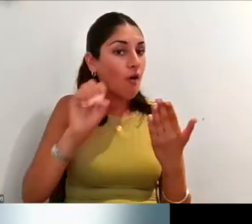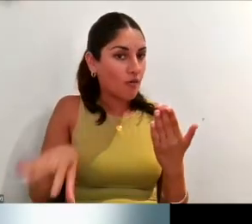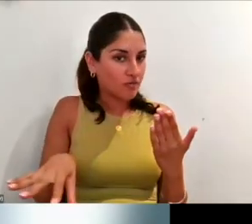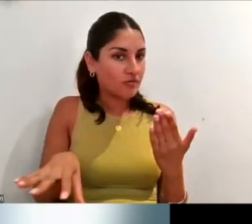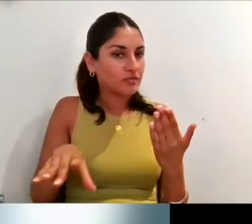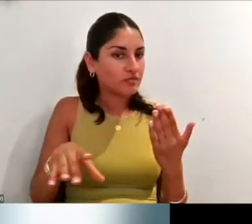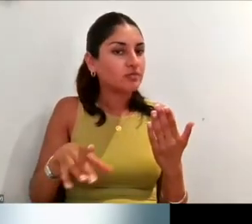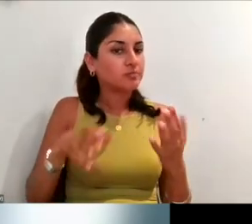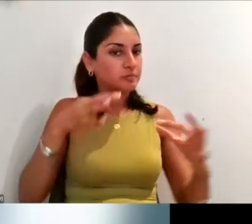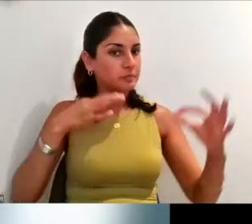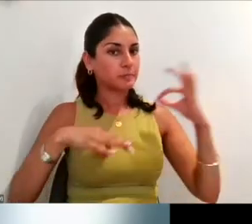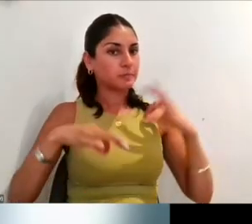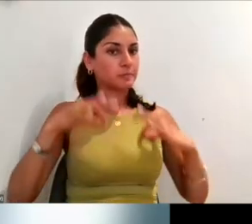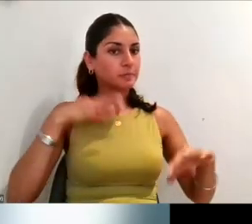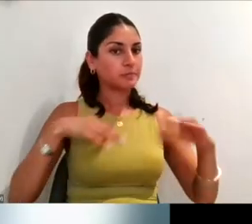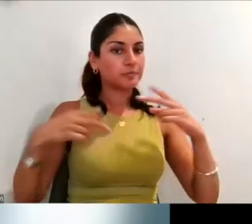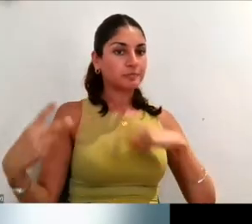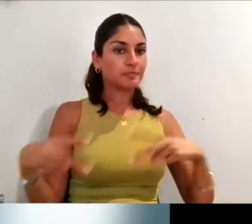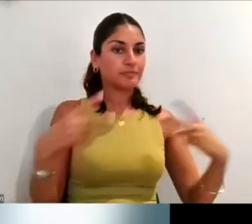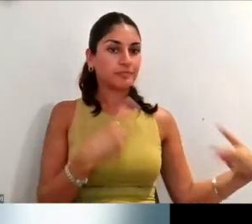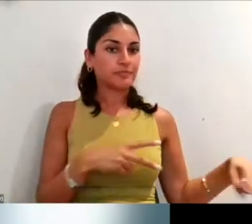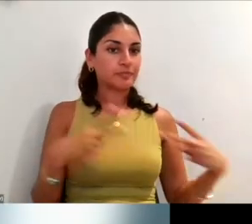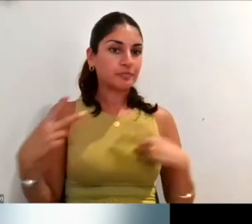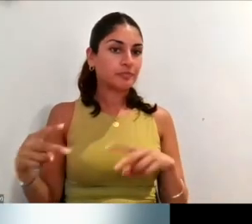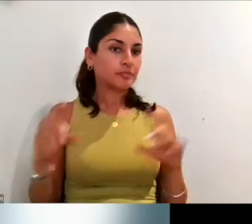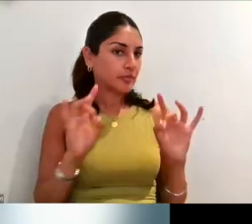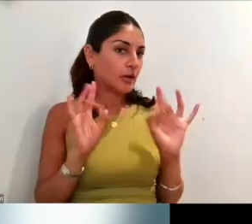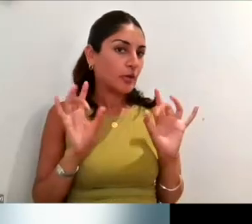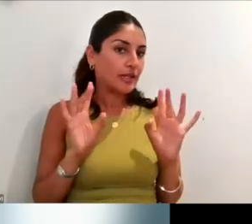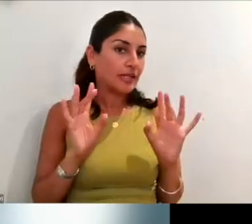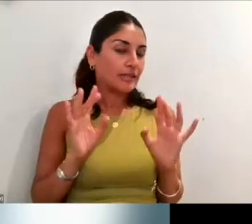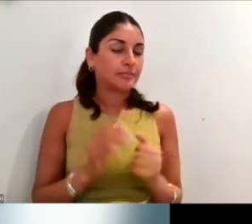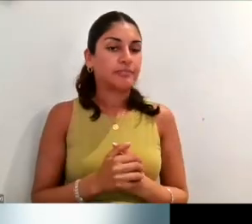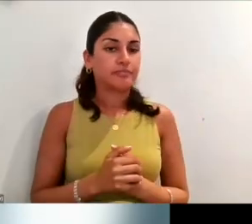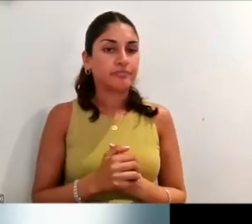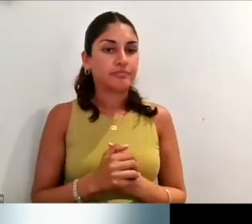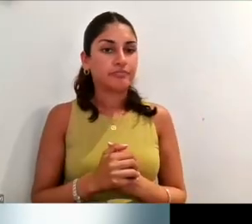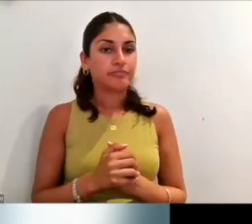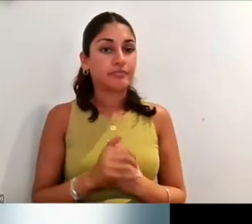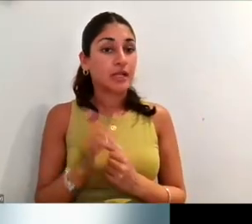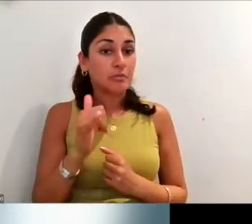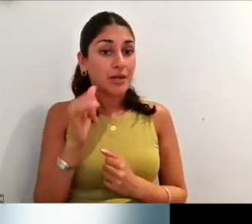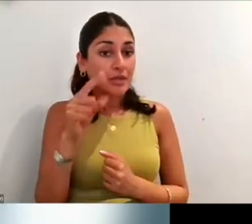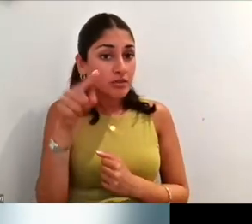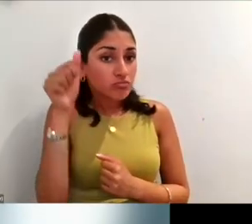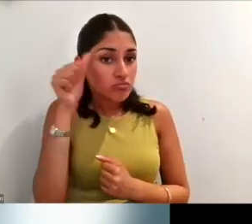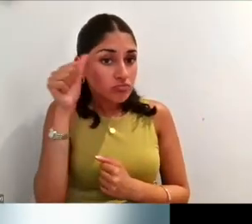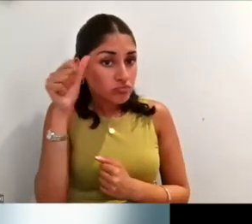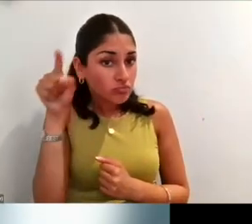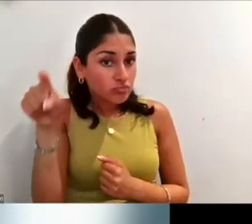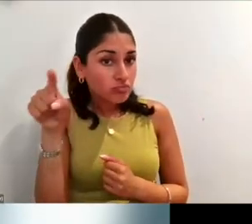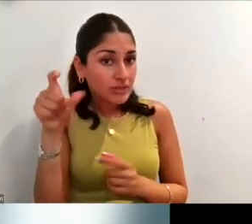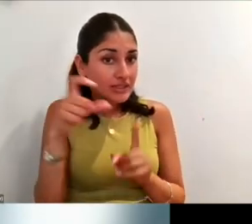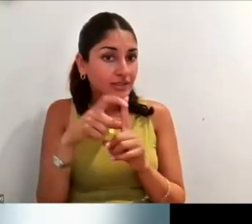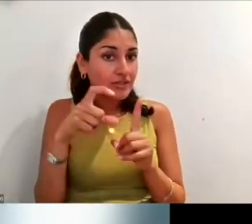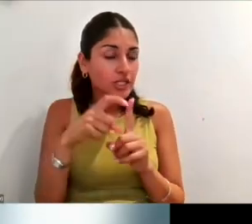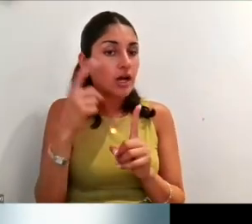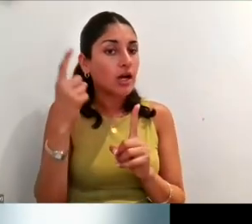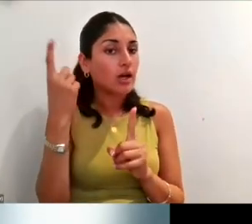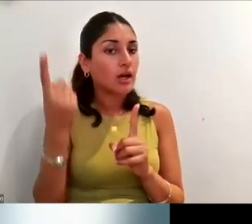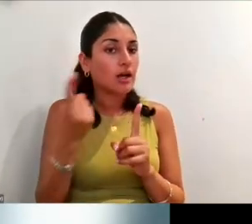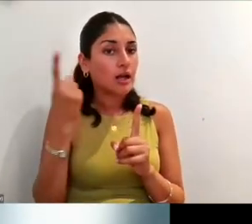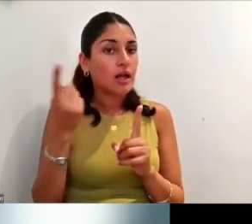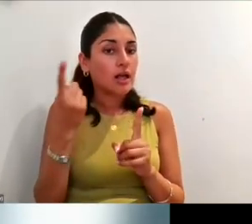have ever come across Divija before, but she also works with elderly people who have